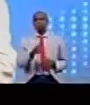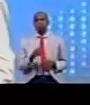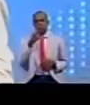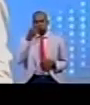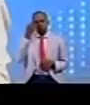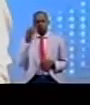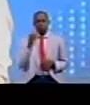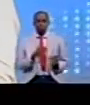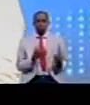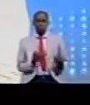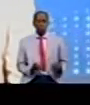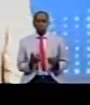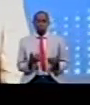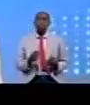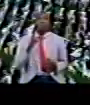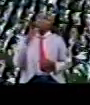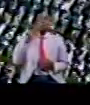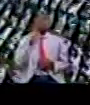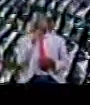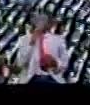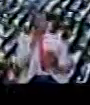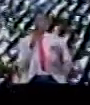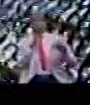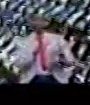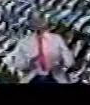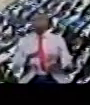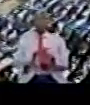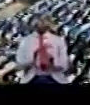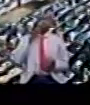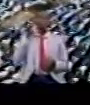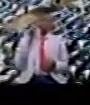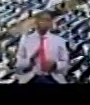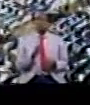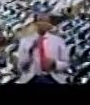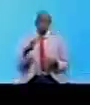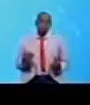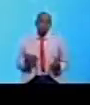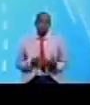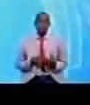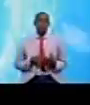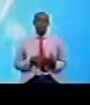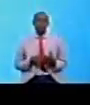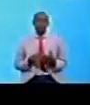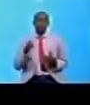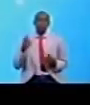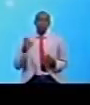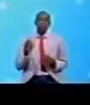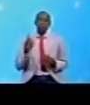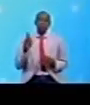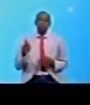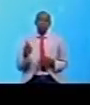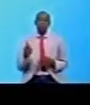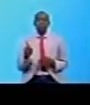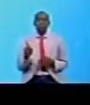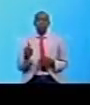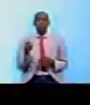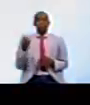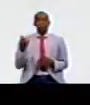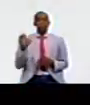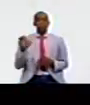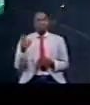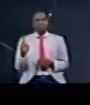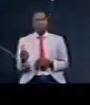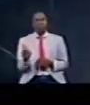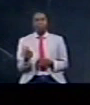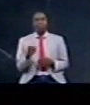is the girl? And all that, he described it to me. And sometimes you will not know how much some of these young people in the church